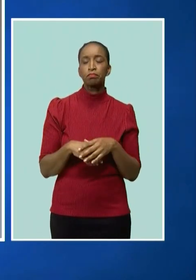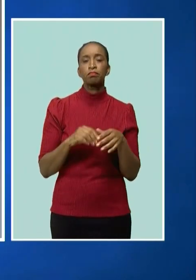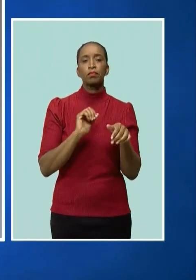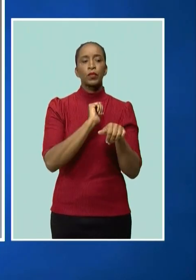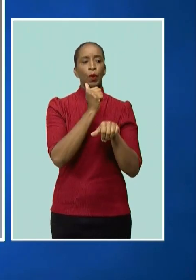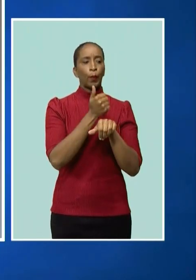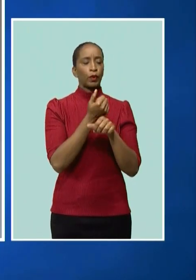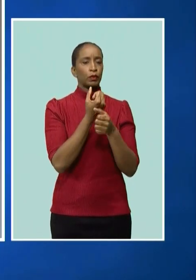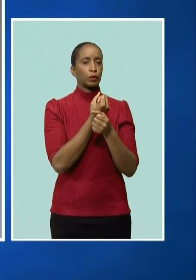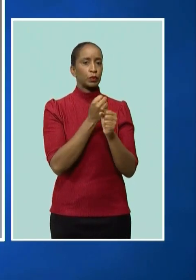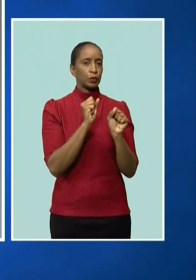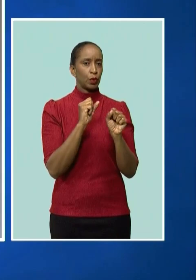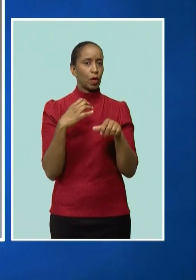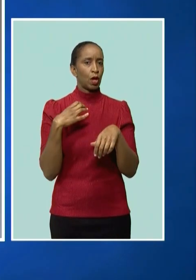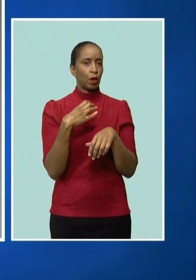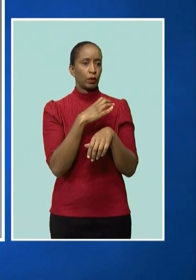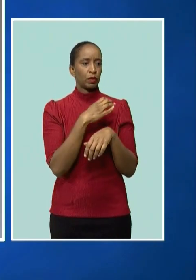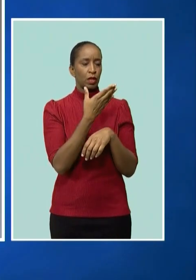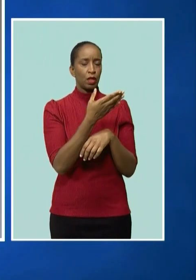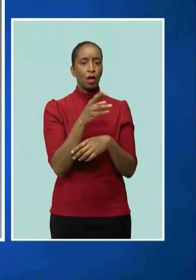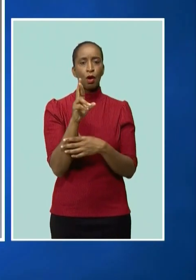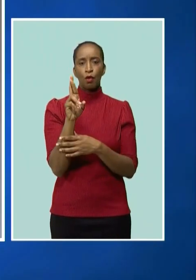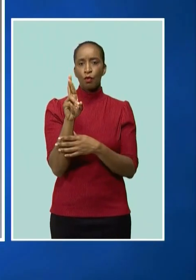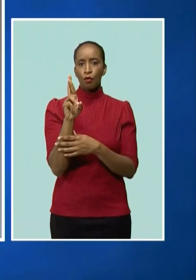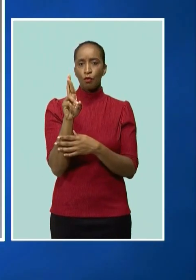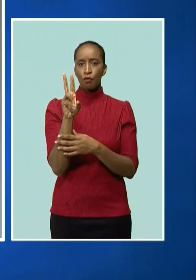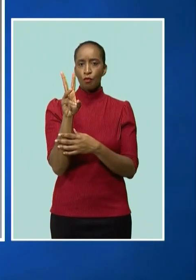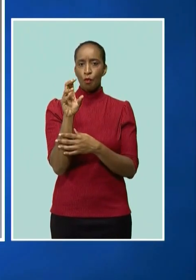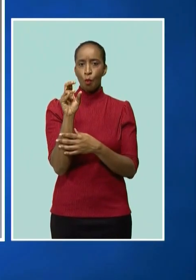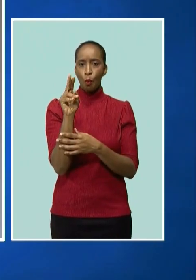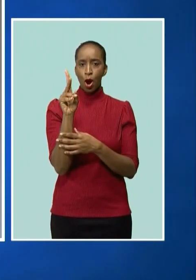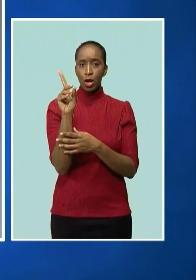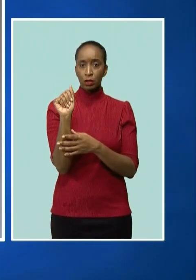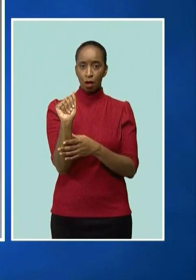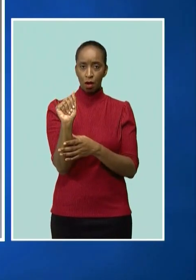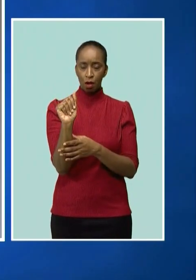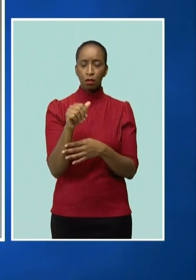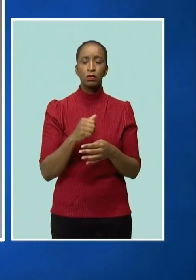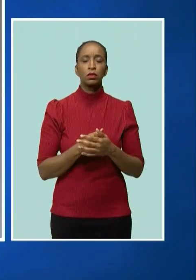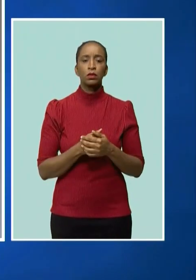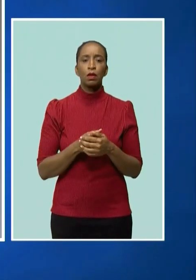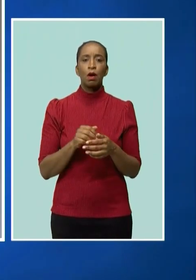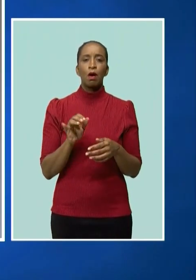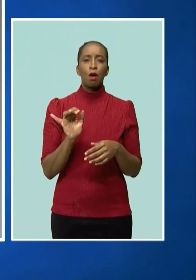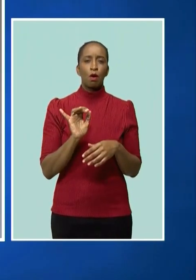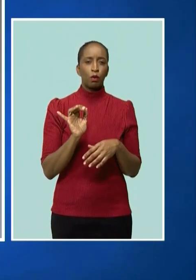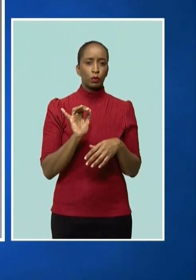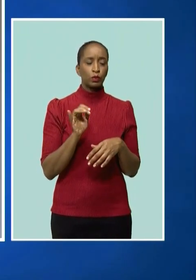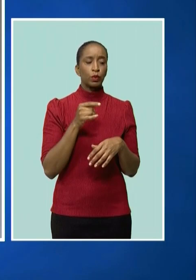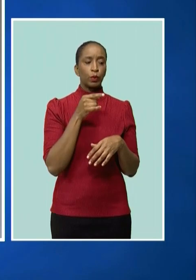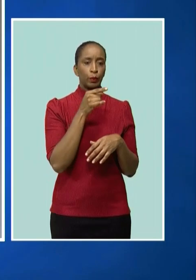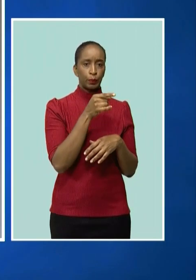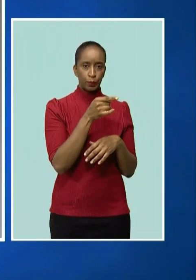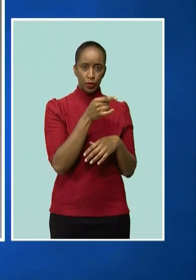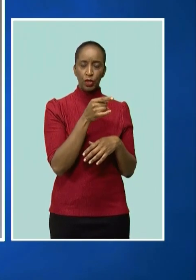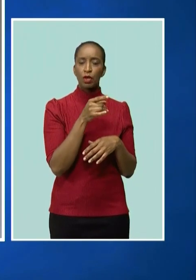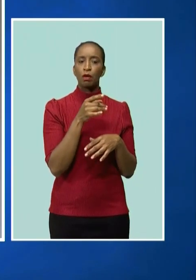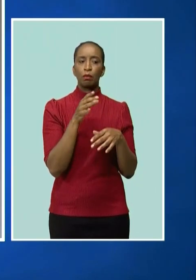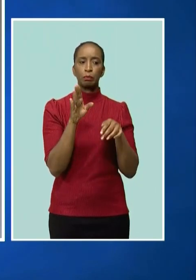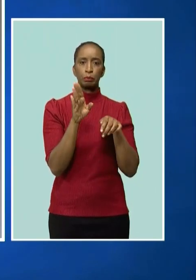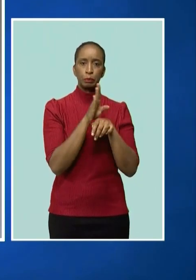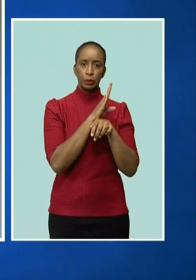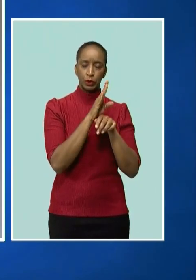is an important East African country as well. And we hosted a delegation of Rwandan business people in Barbados